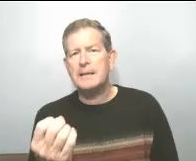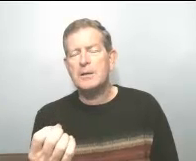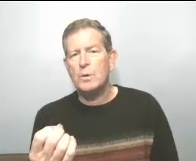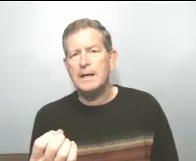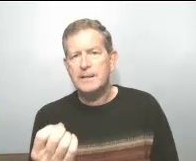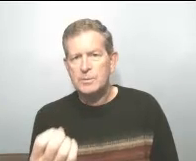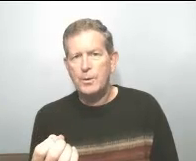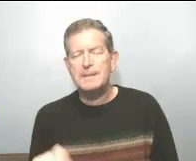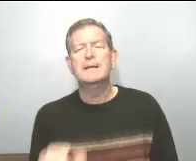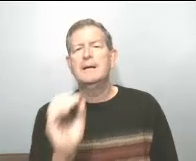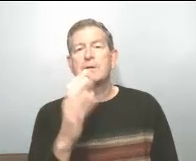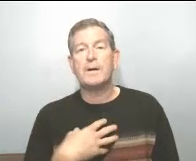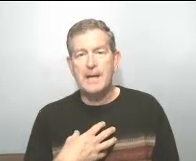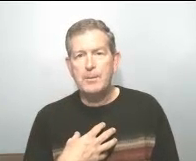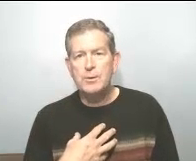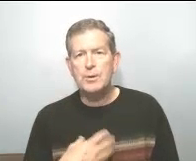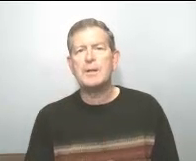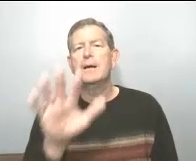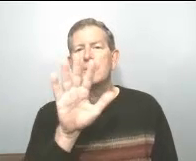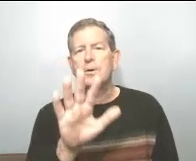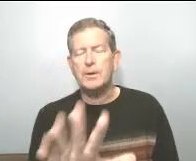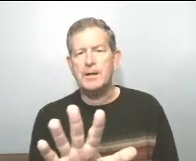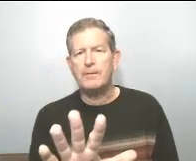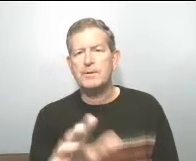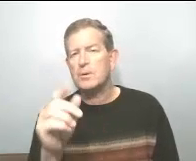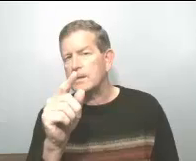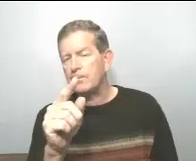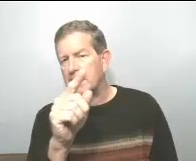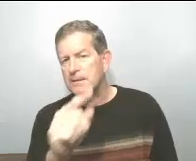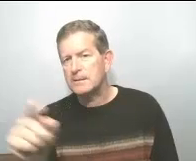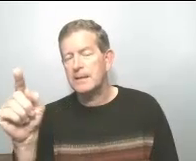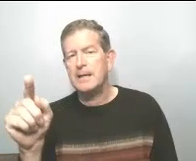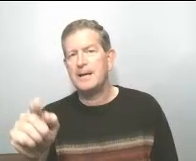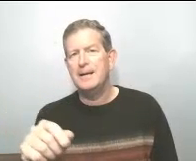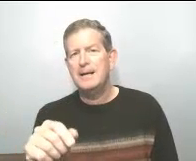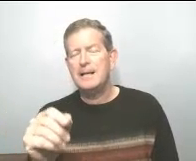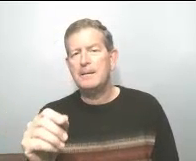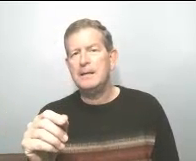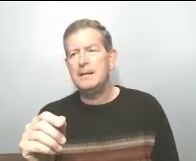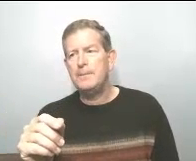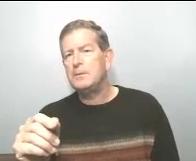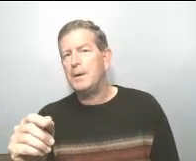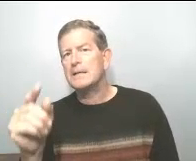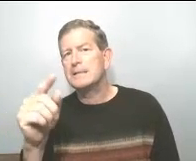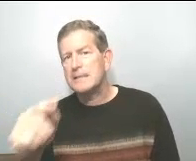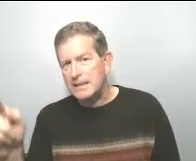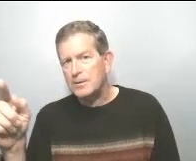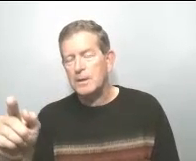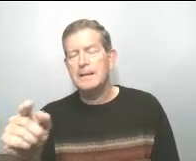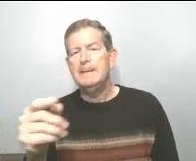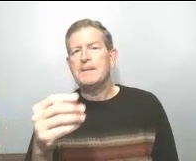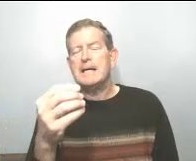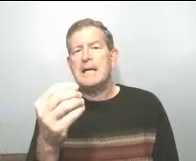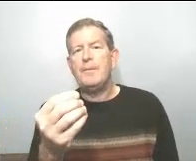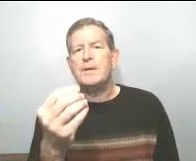pas à Détroit at this point, as far as I'm concerned, good enough. There's a reason for that z. And again, il n'habite pas à